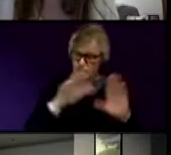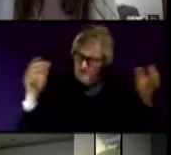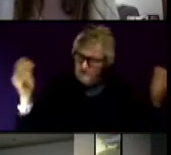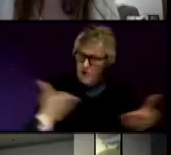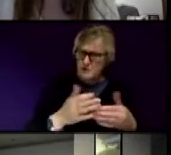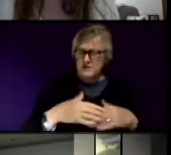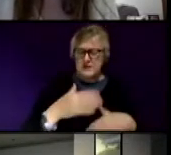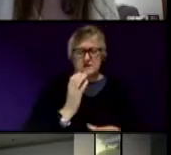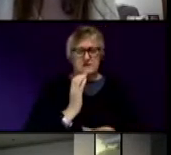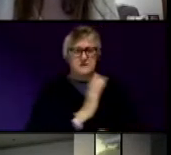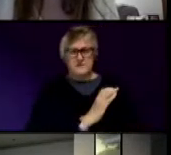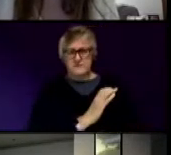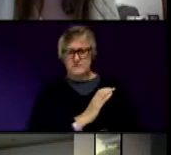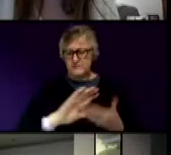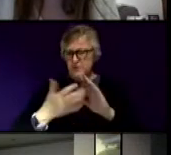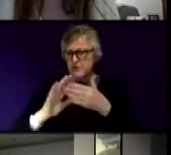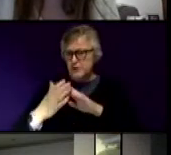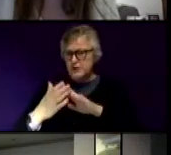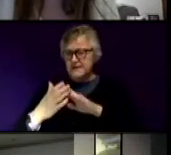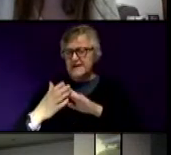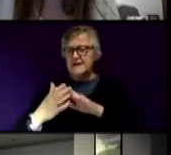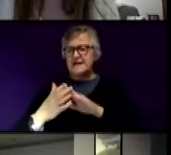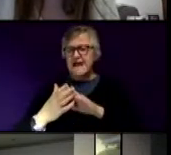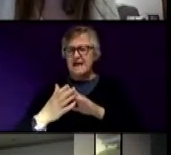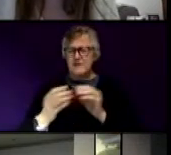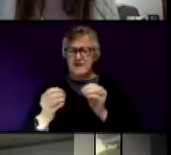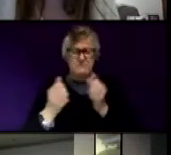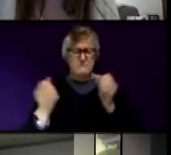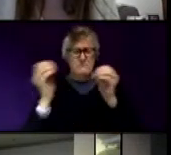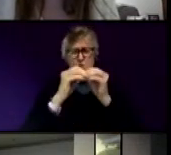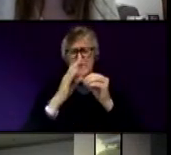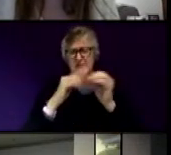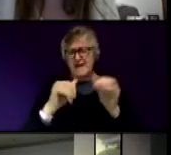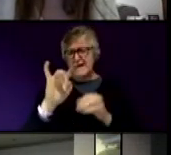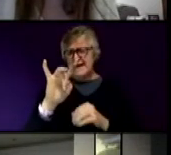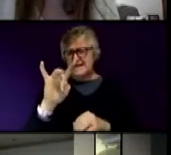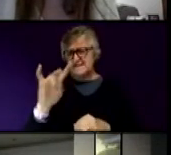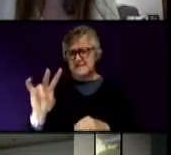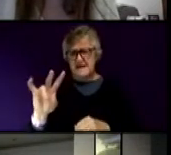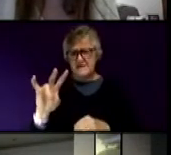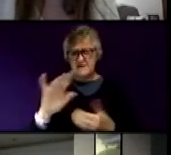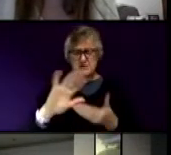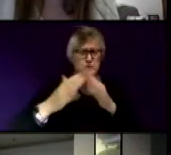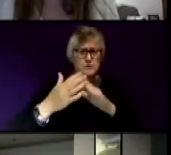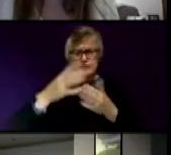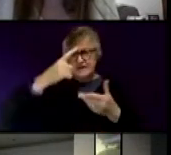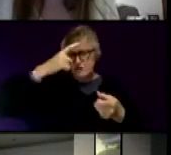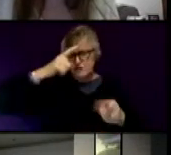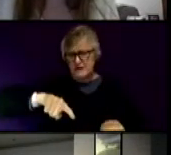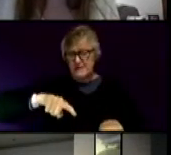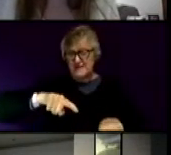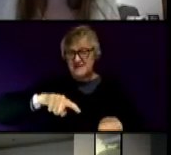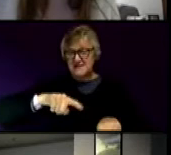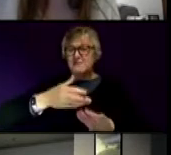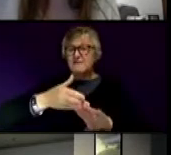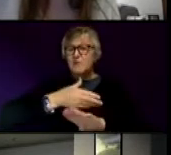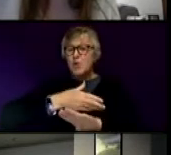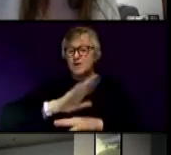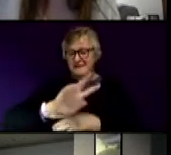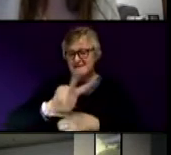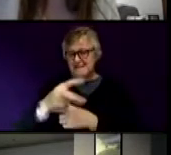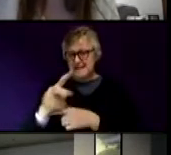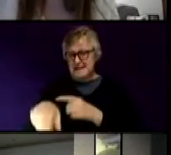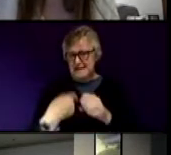than 80 problem-solving partnership agreements had been signed and recorded by his second year. With our